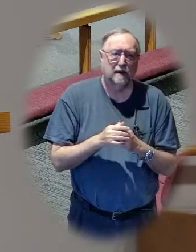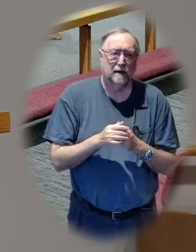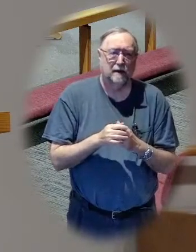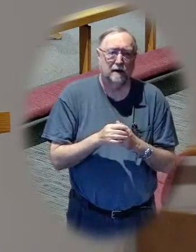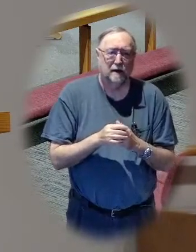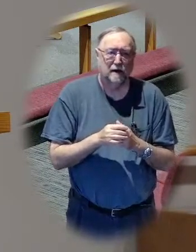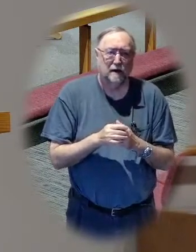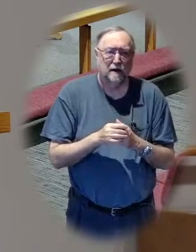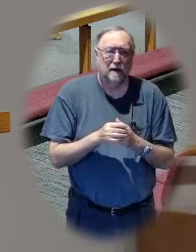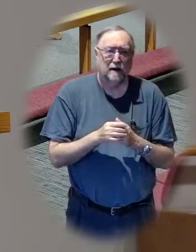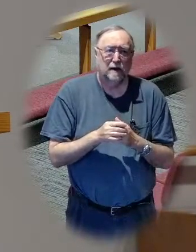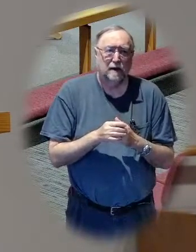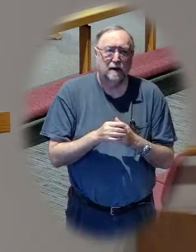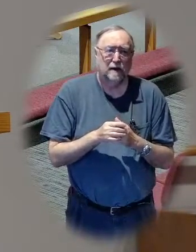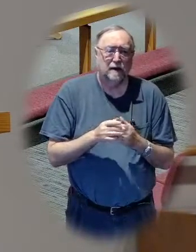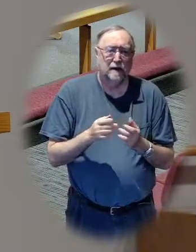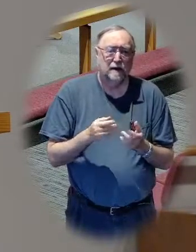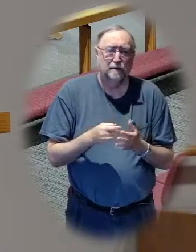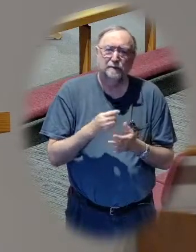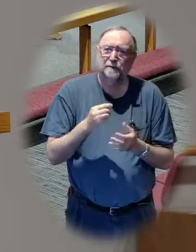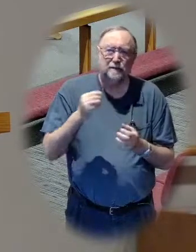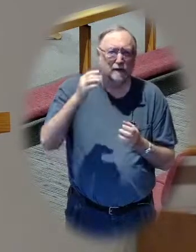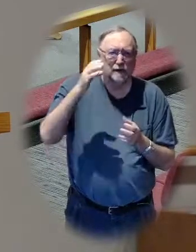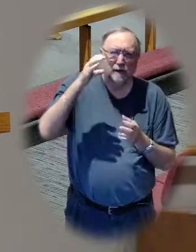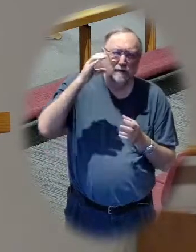what or who this gift is,